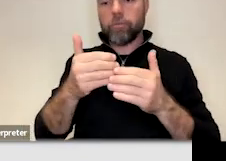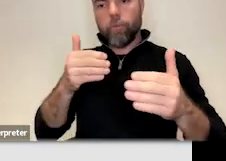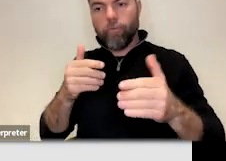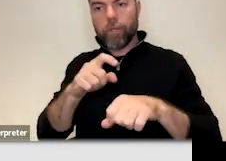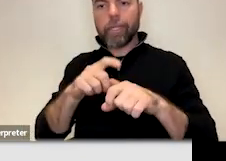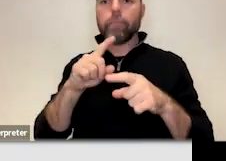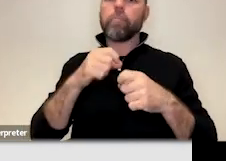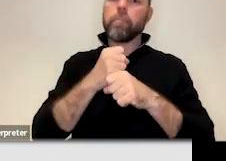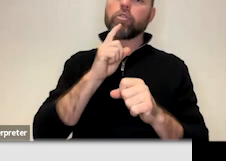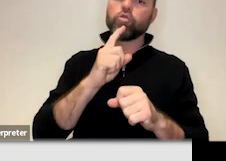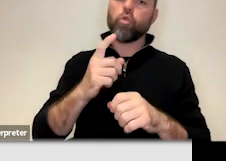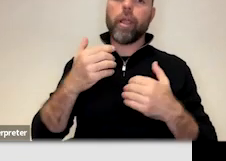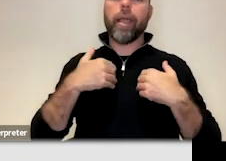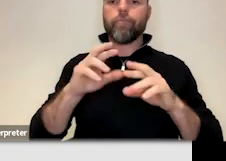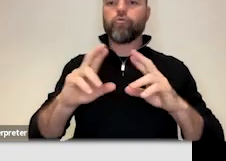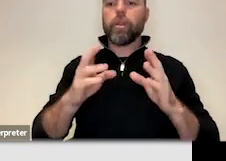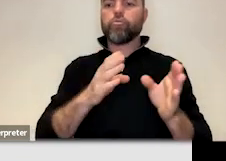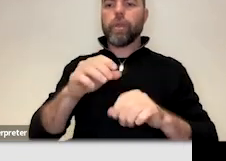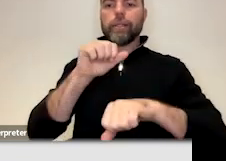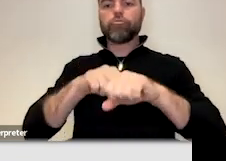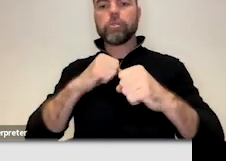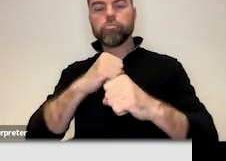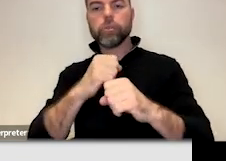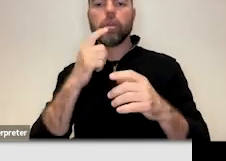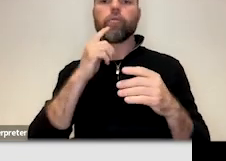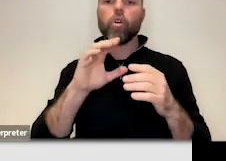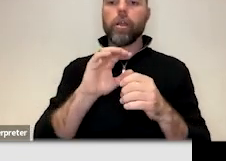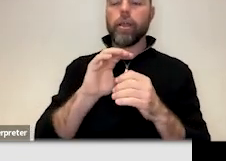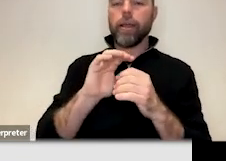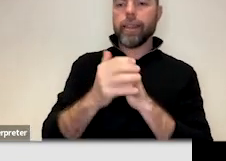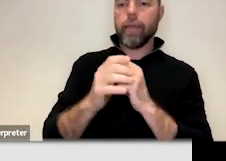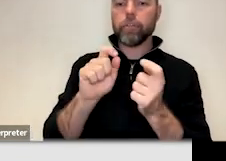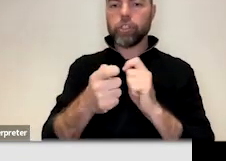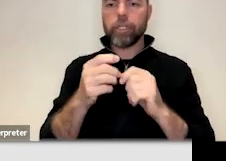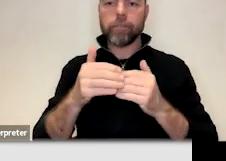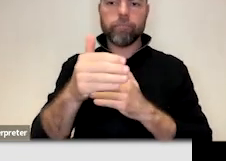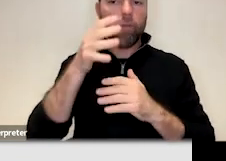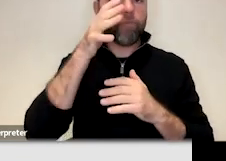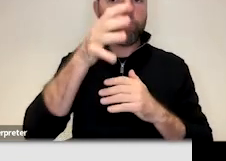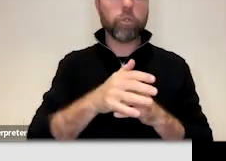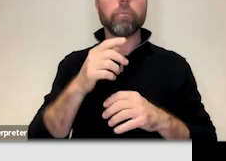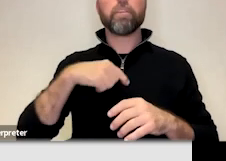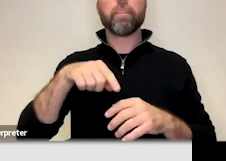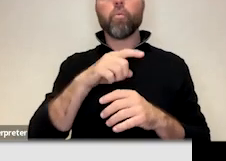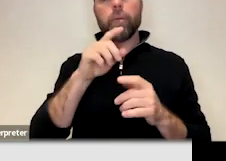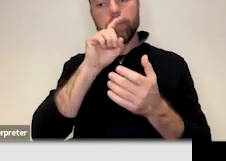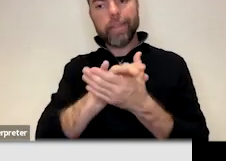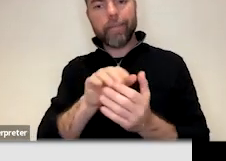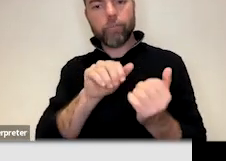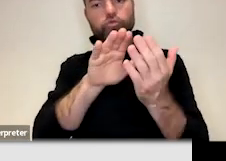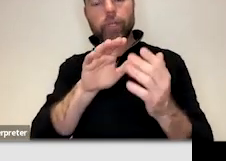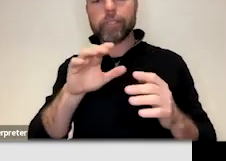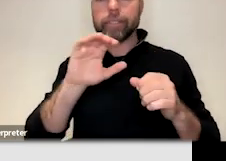greater resilience to climate as it changes around us and into the future. We believe in addressing climate change